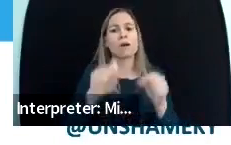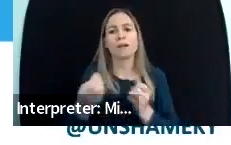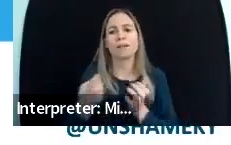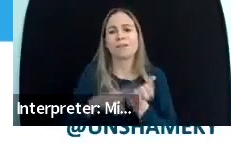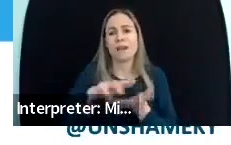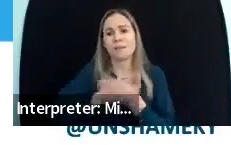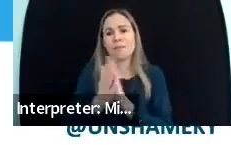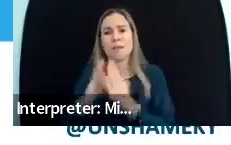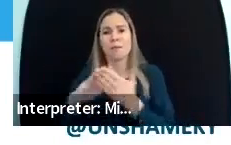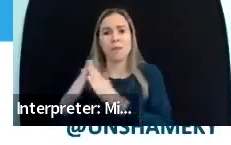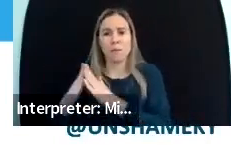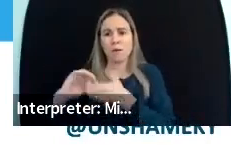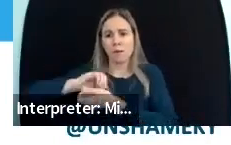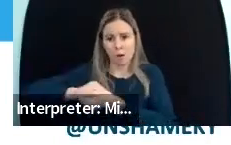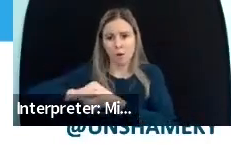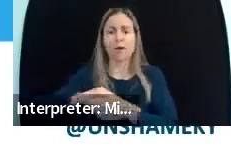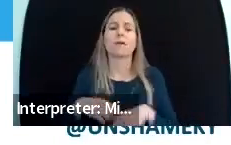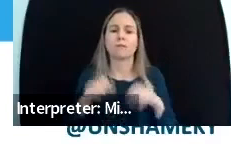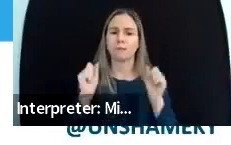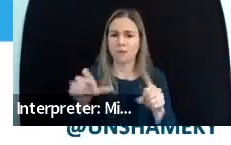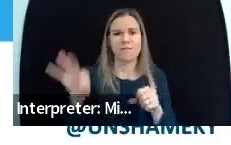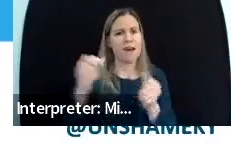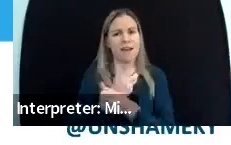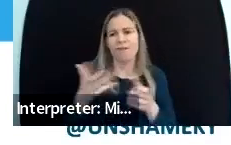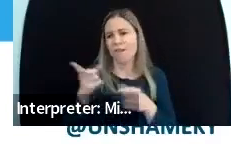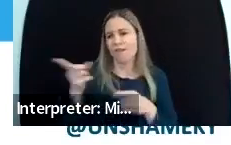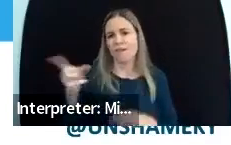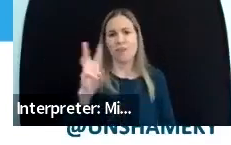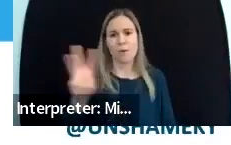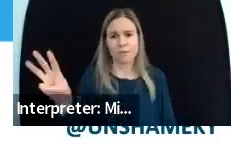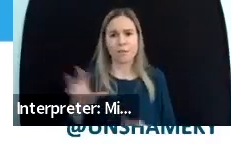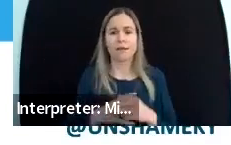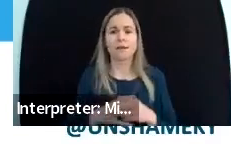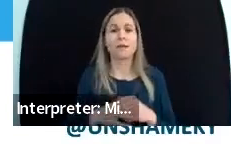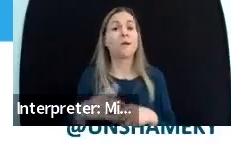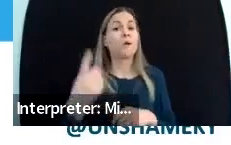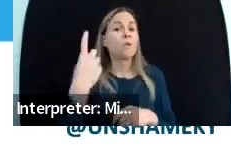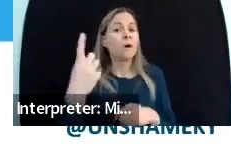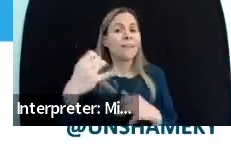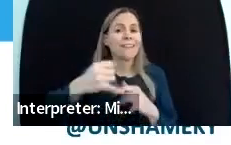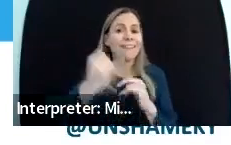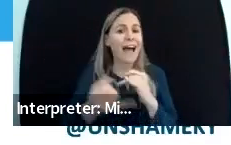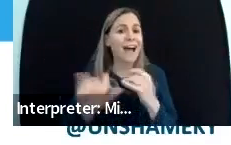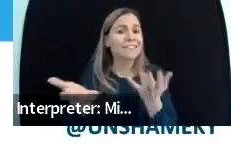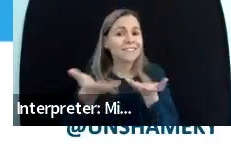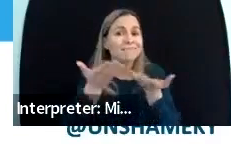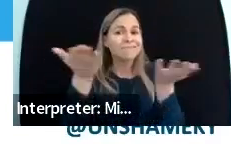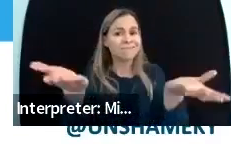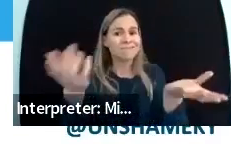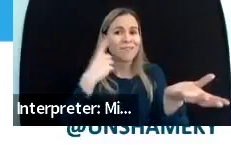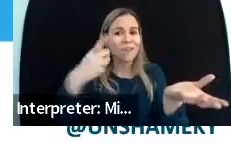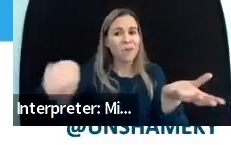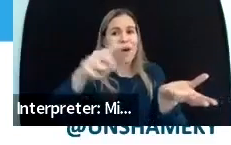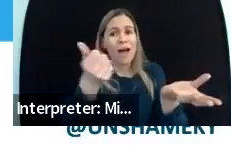those can be found on our website. I just want to give one last call for any questions to drop in the